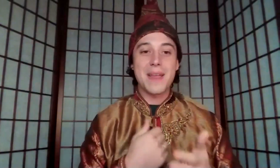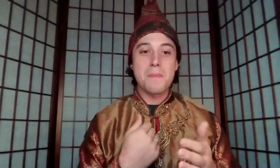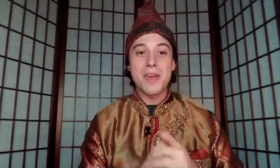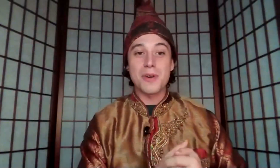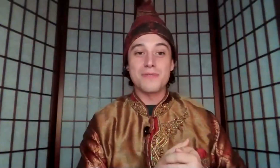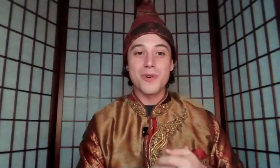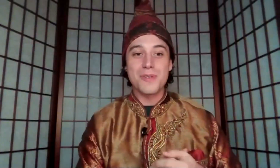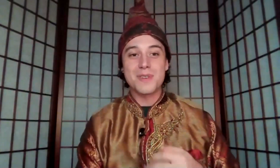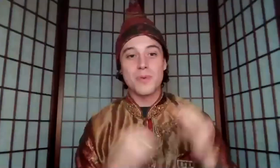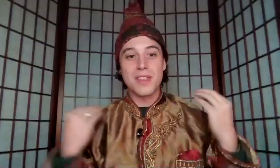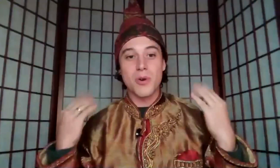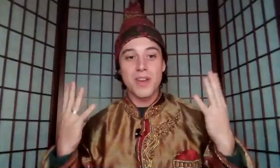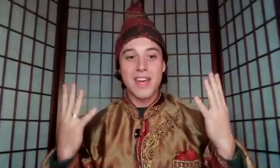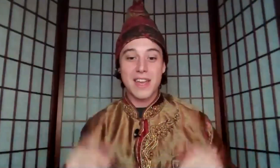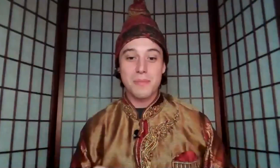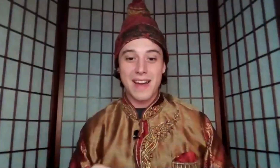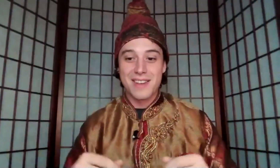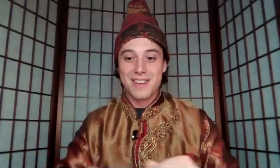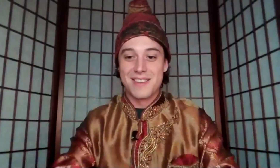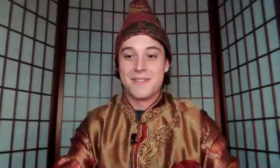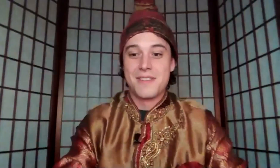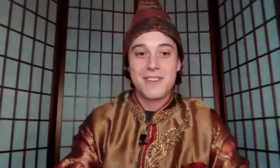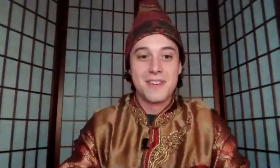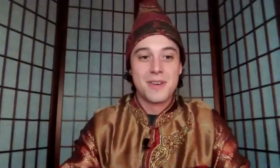in, and may you go forward with Oya at your back.